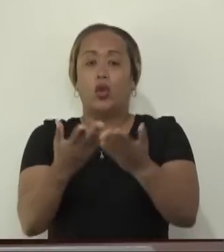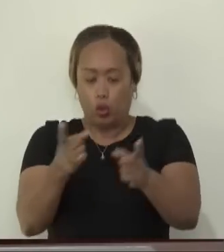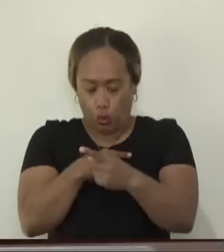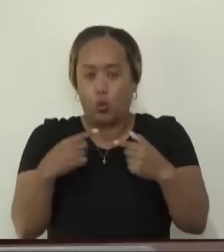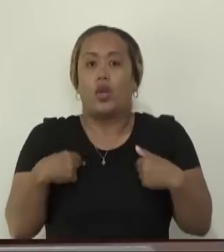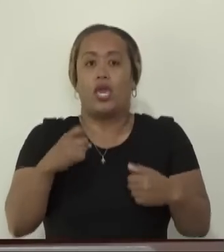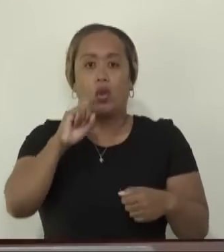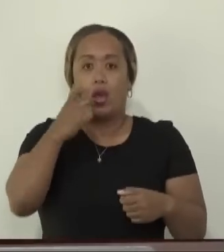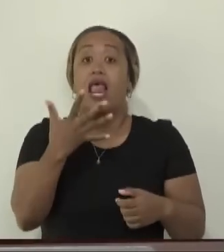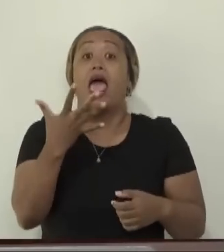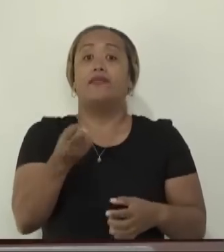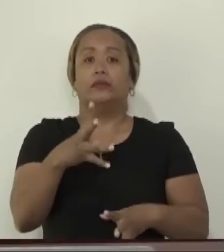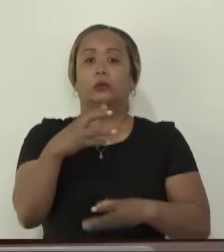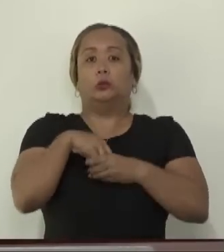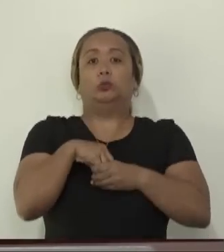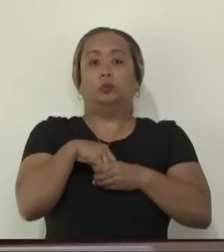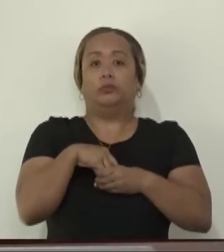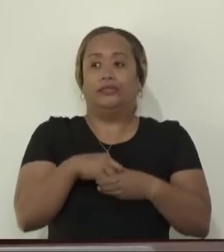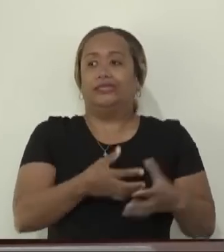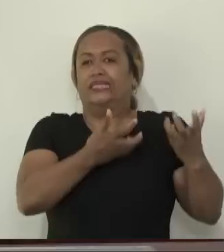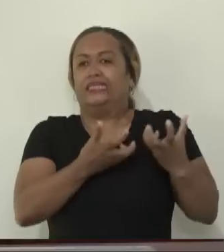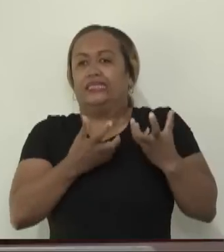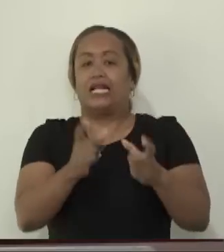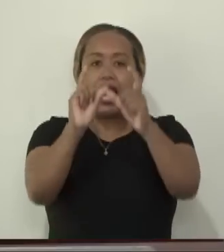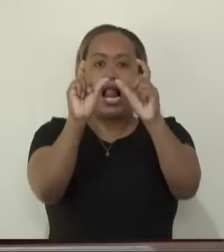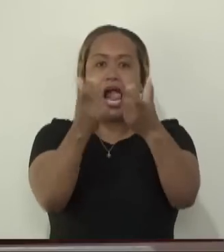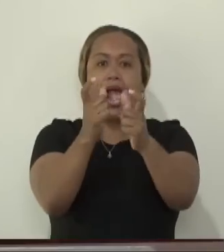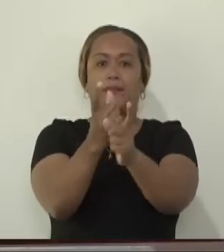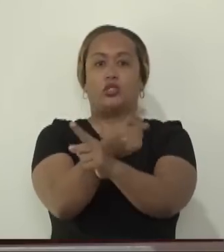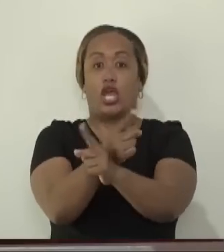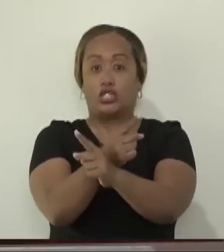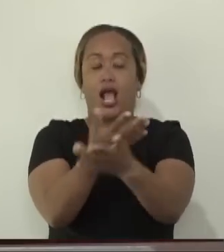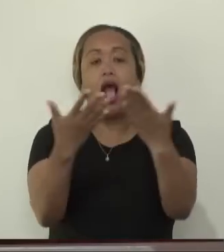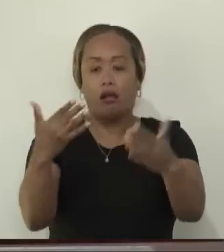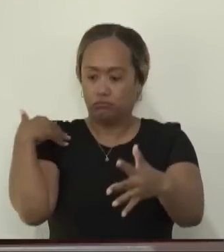will bear the full brunt of climate change in times to come.